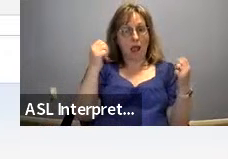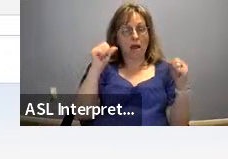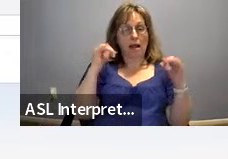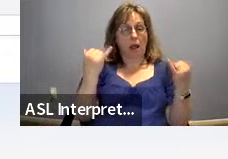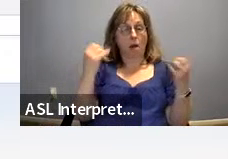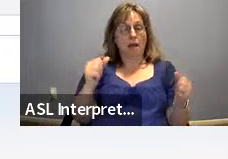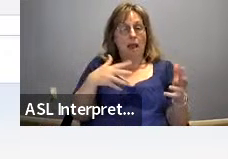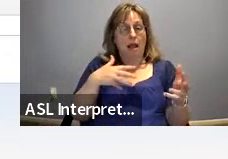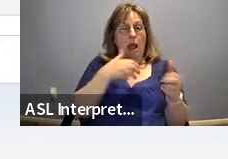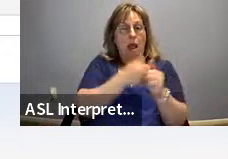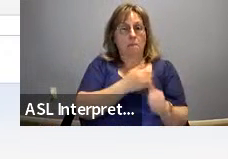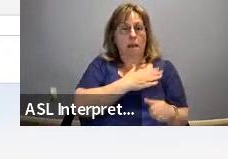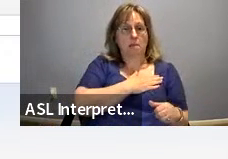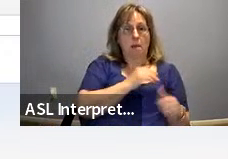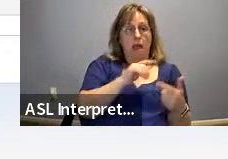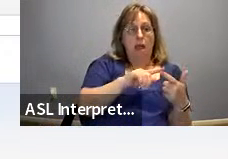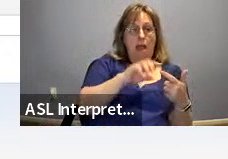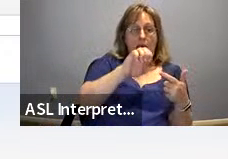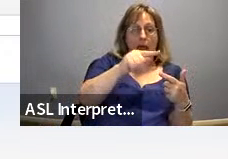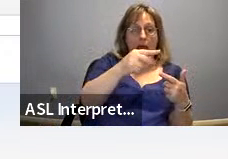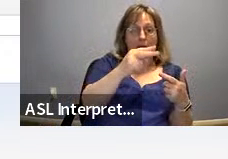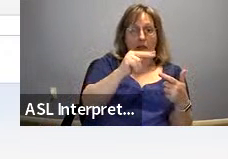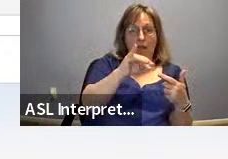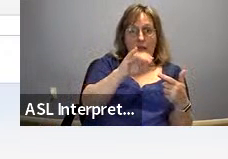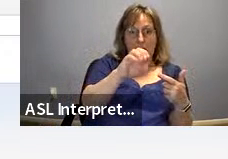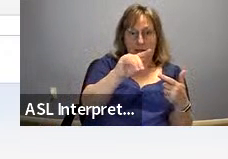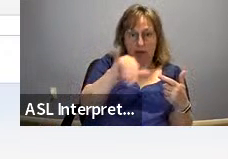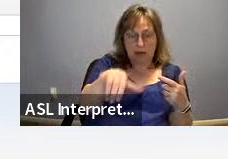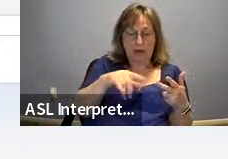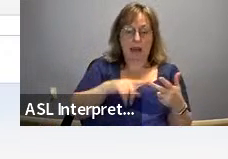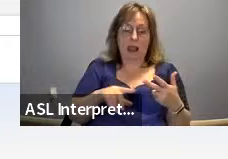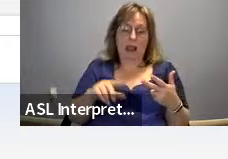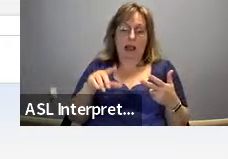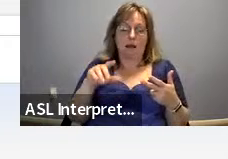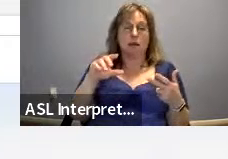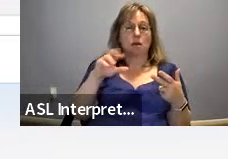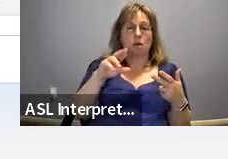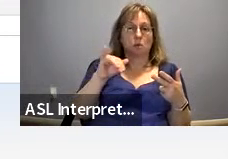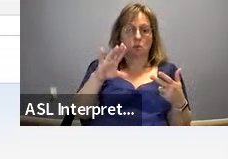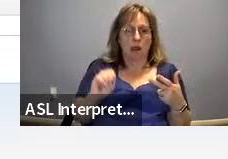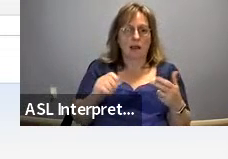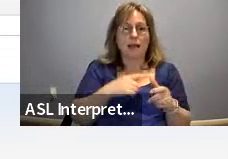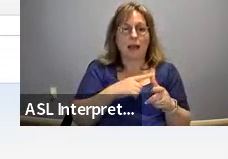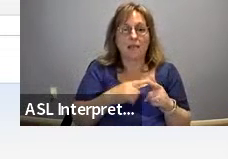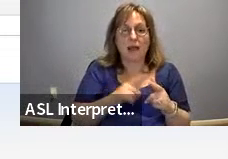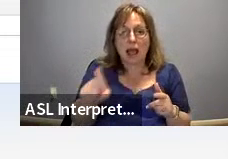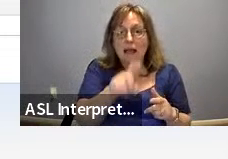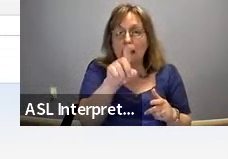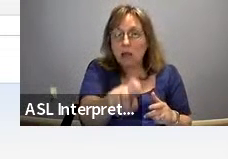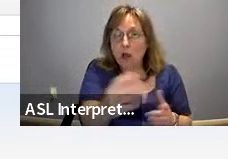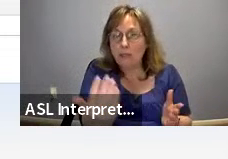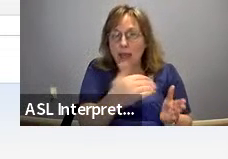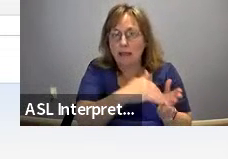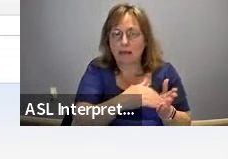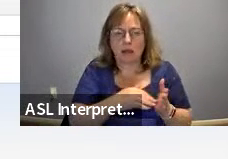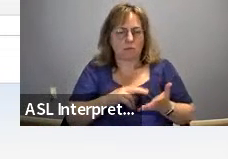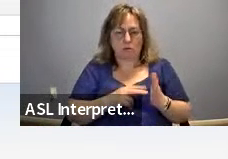categories. And then I just click complete step 1A only again, and I'd be done with that